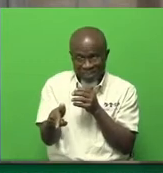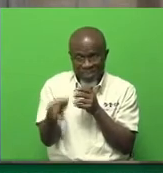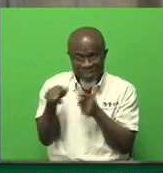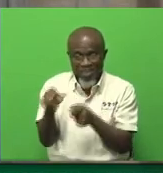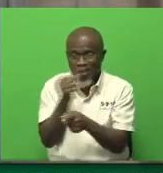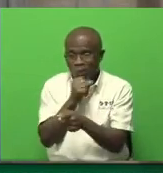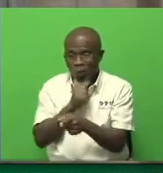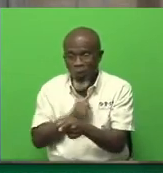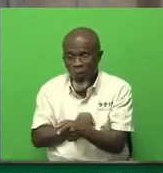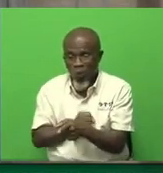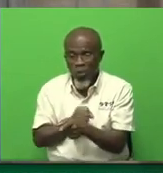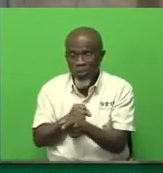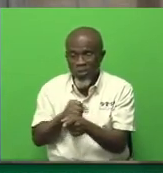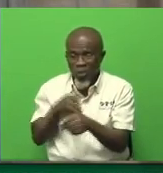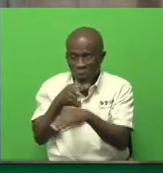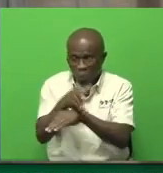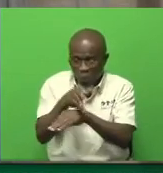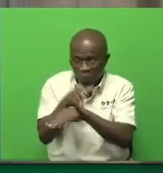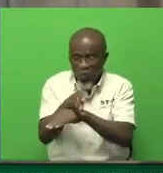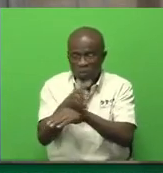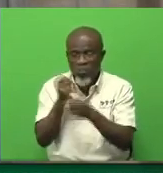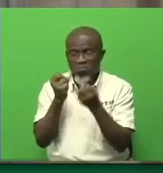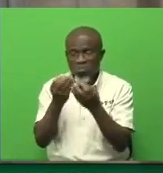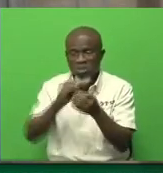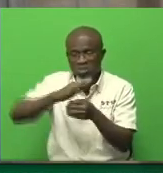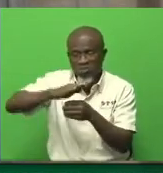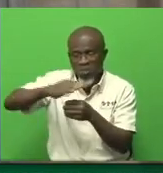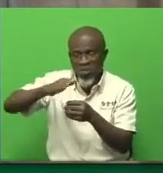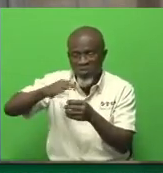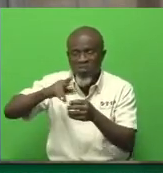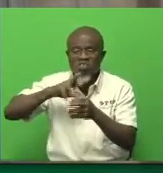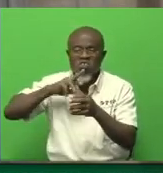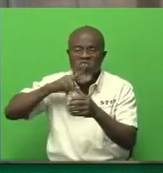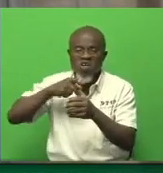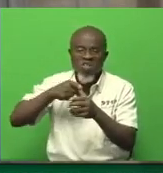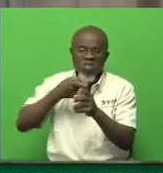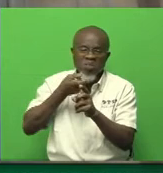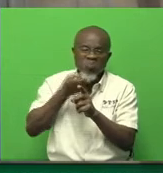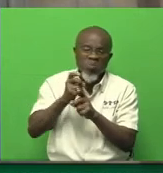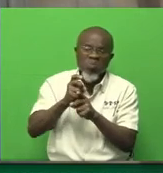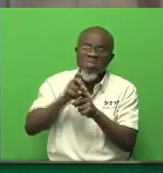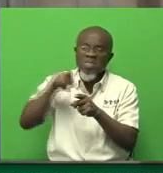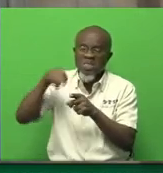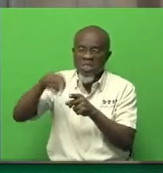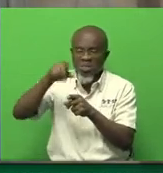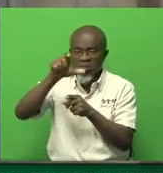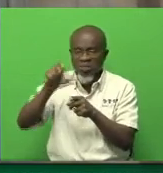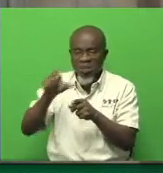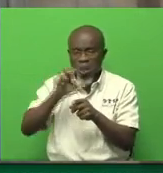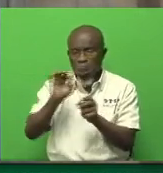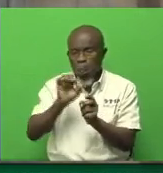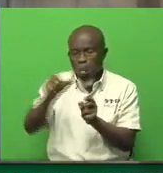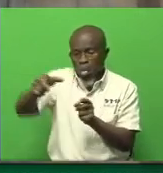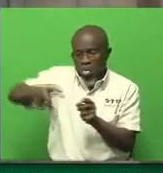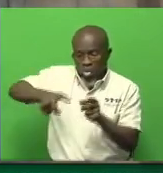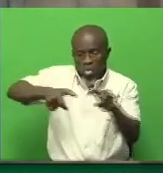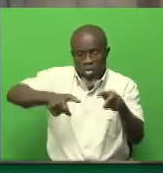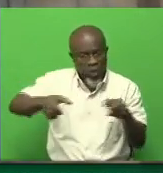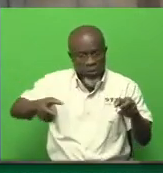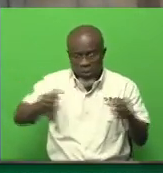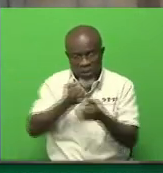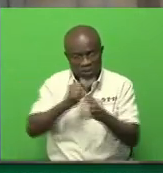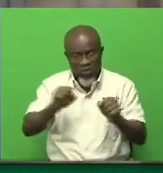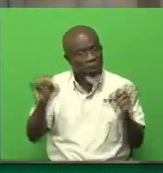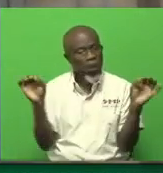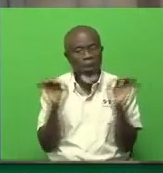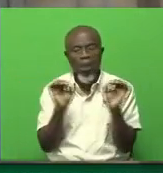dilapidated wooden bridge with many rotting structures sections and no safety railing the residents have indicated to